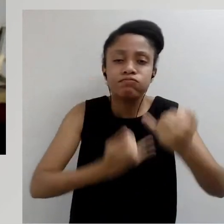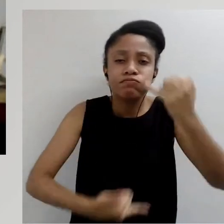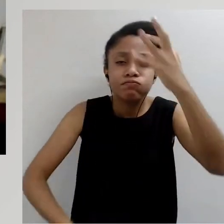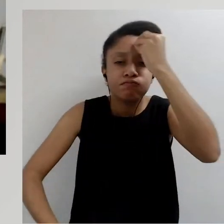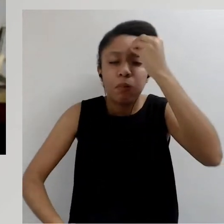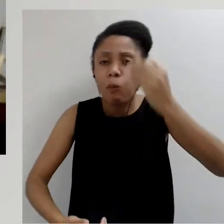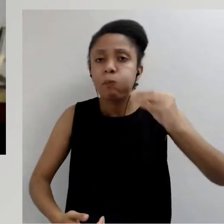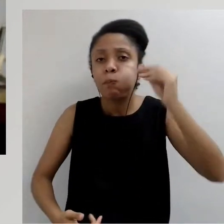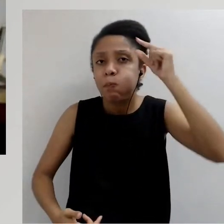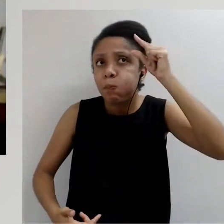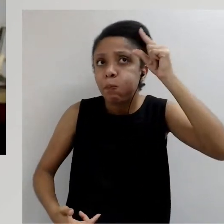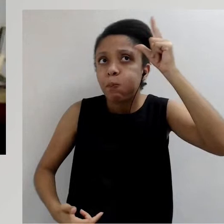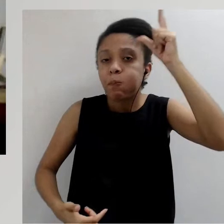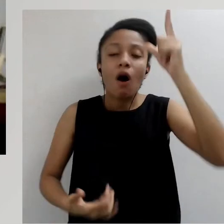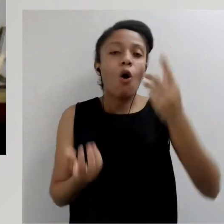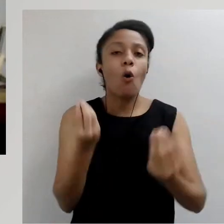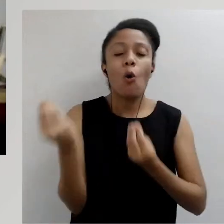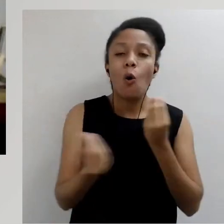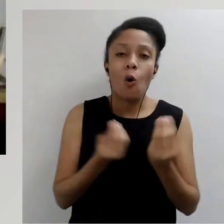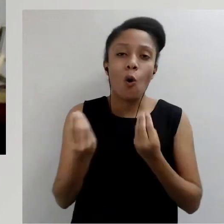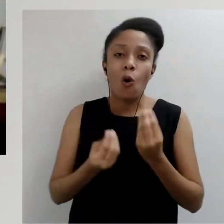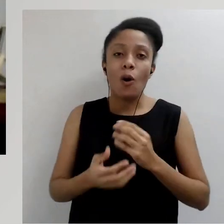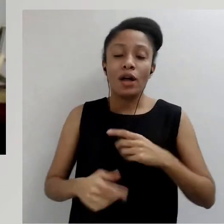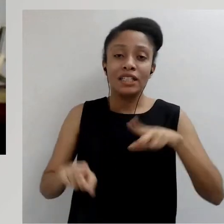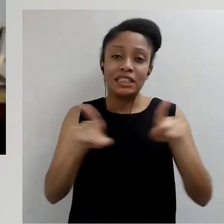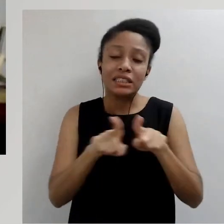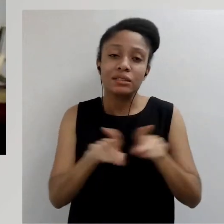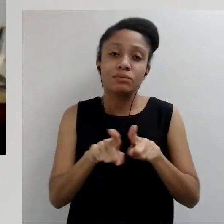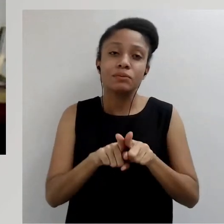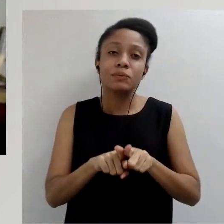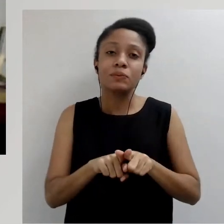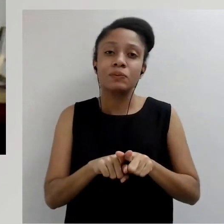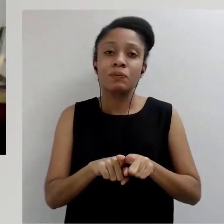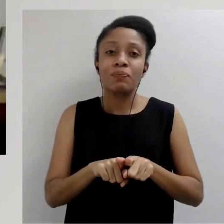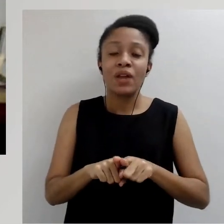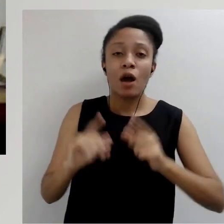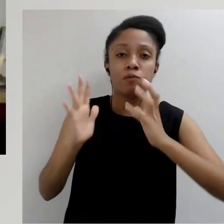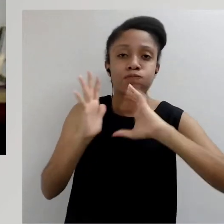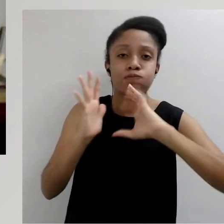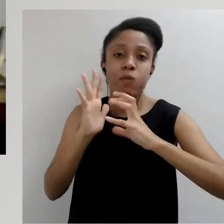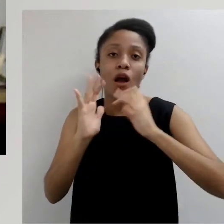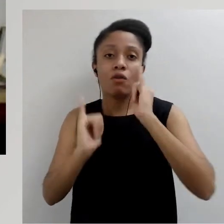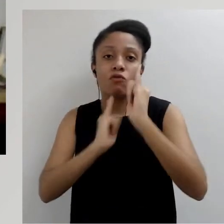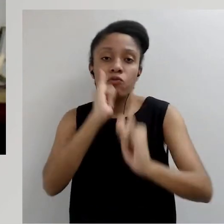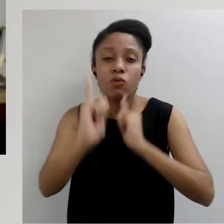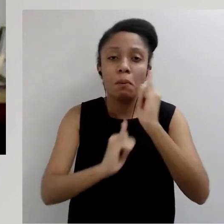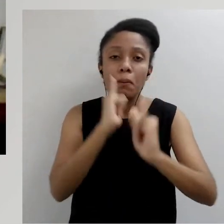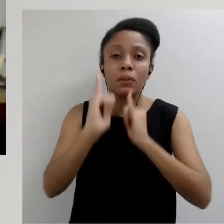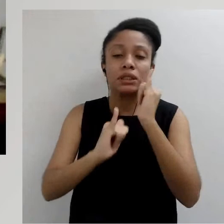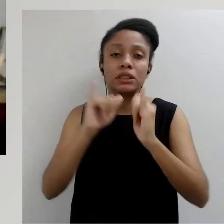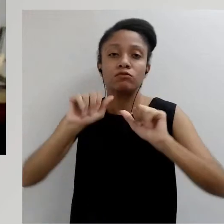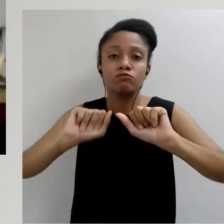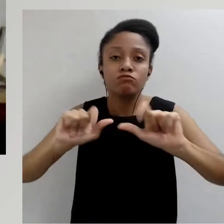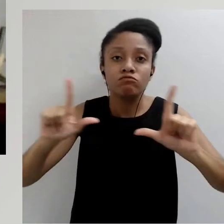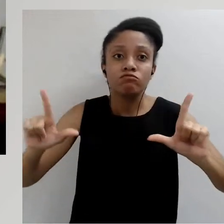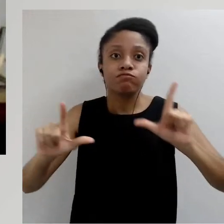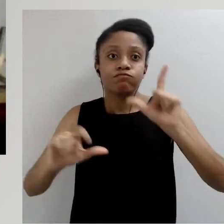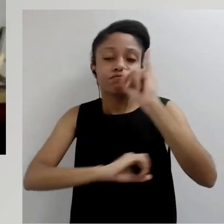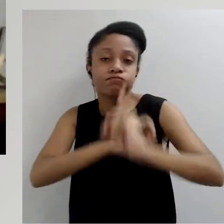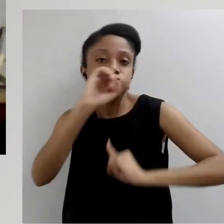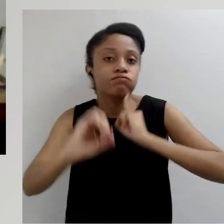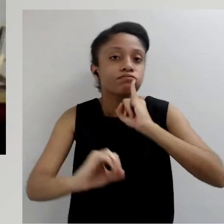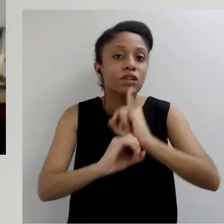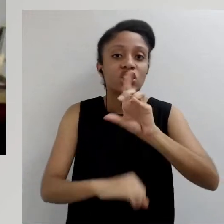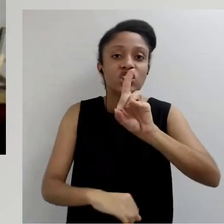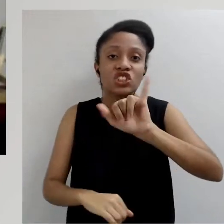will show a few things that we did in this digital information, artificial